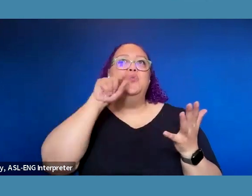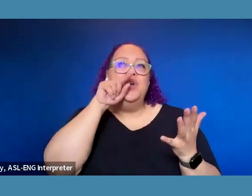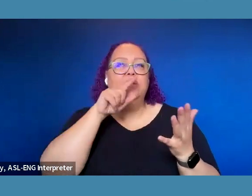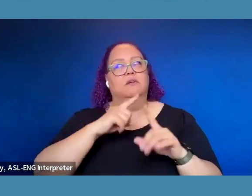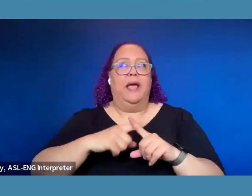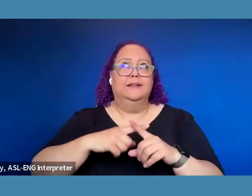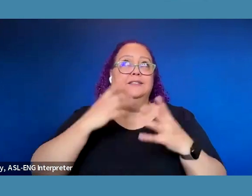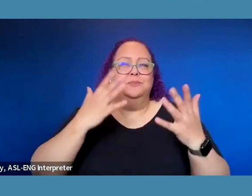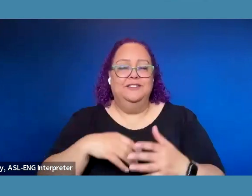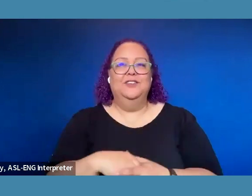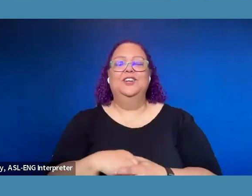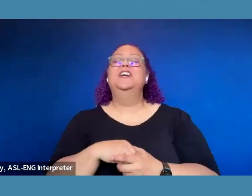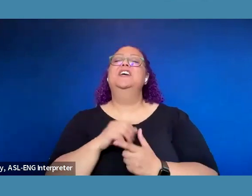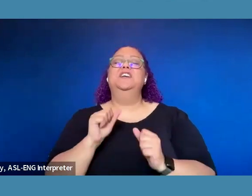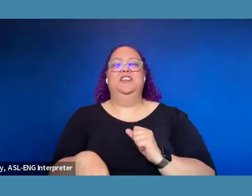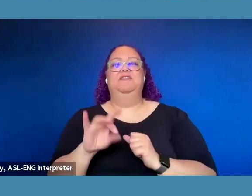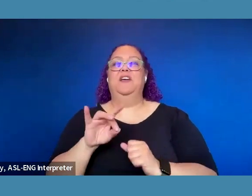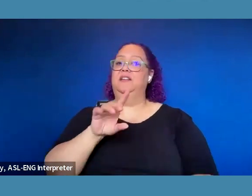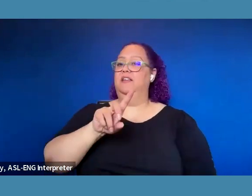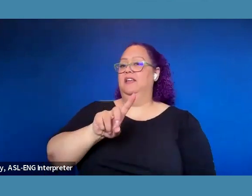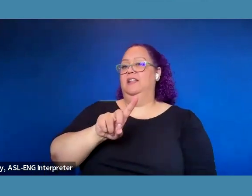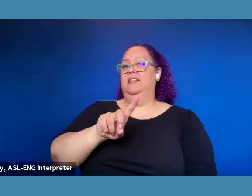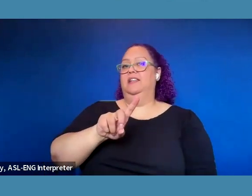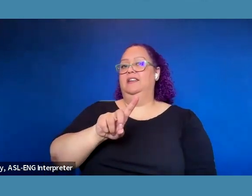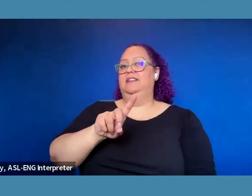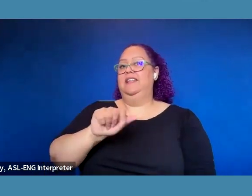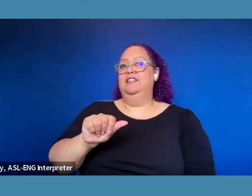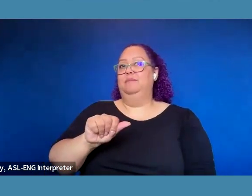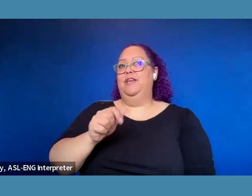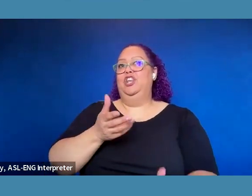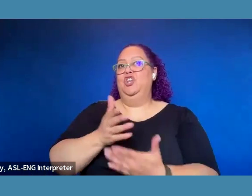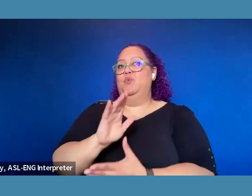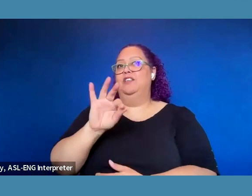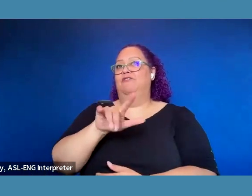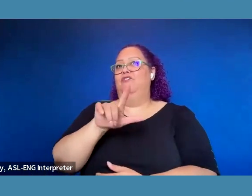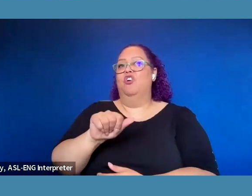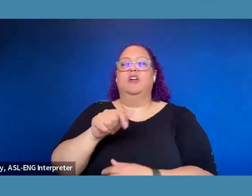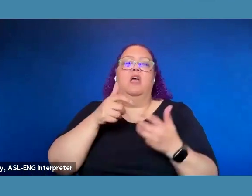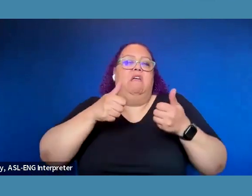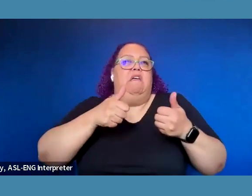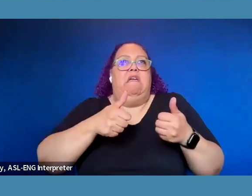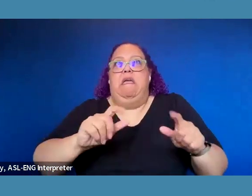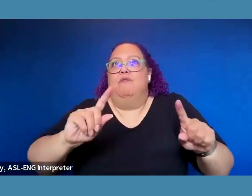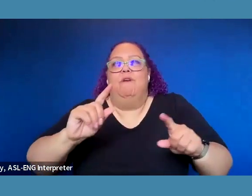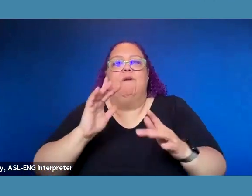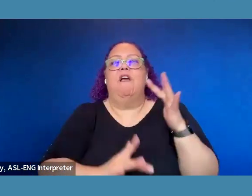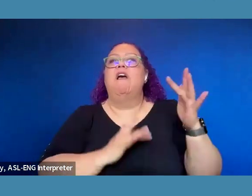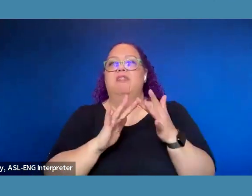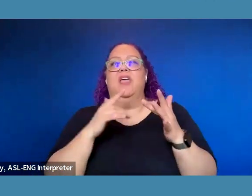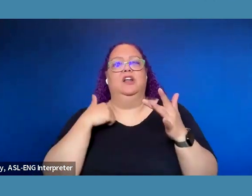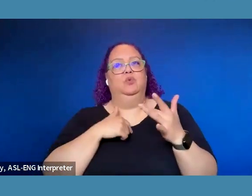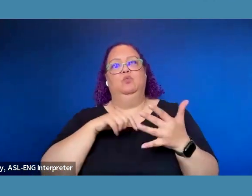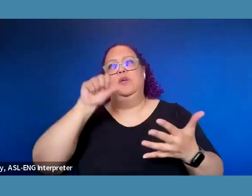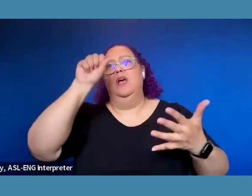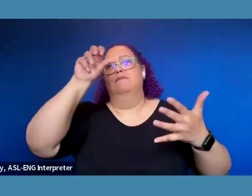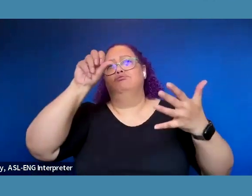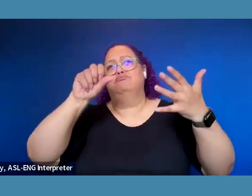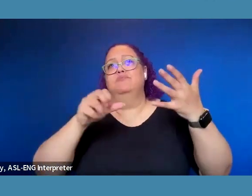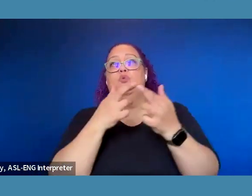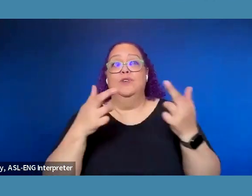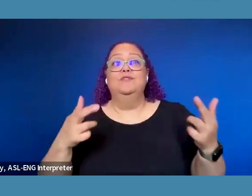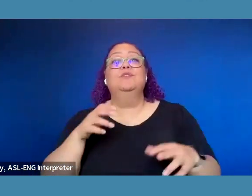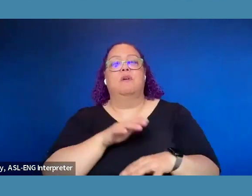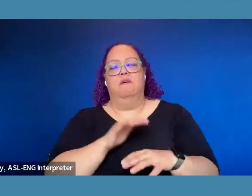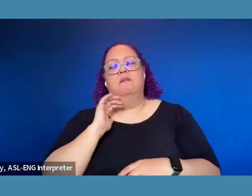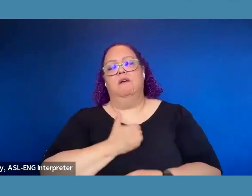Disability Rights Florida almost anywhere online. And we've provided a bunch of these resources on social media already. So